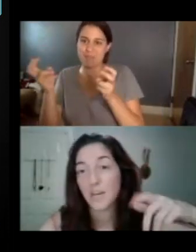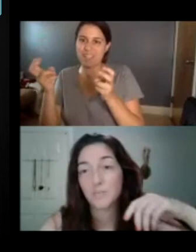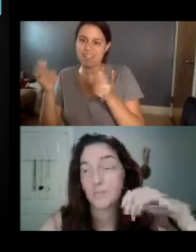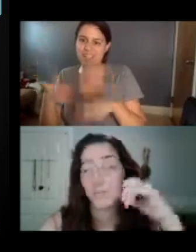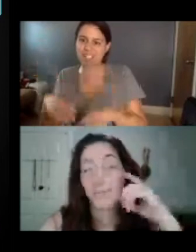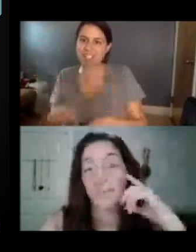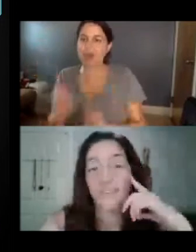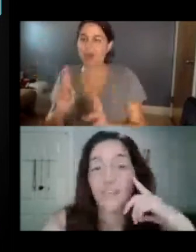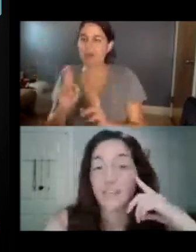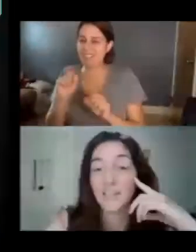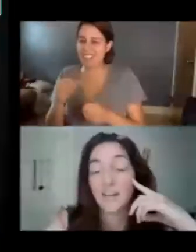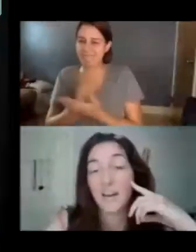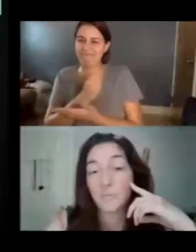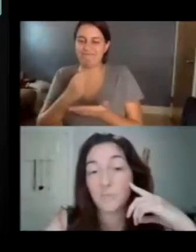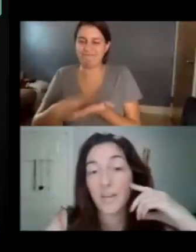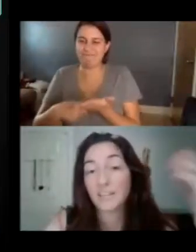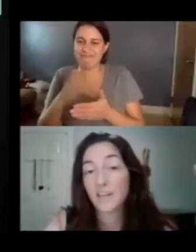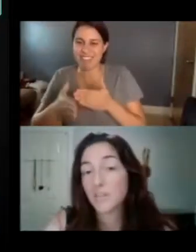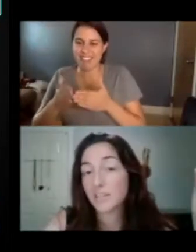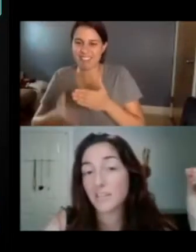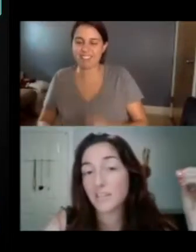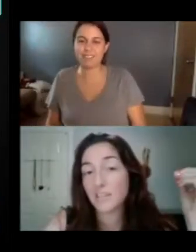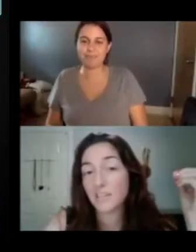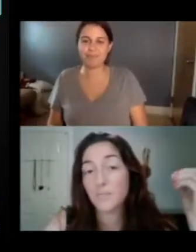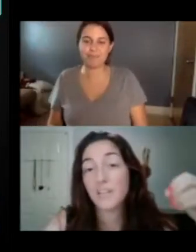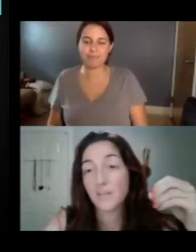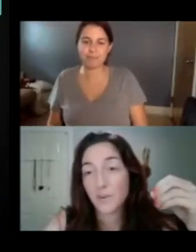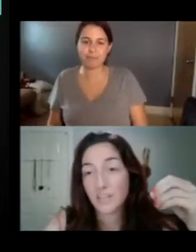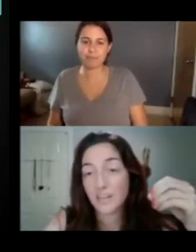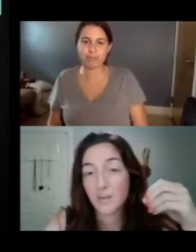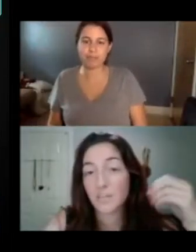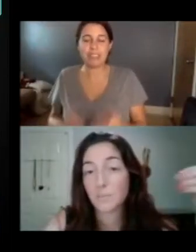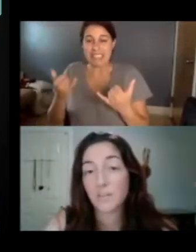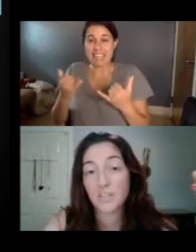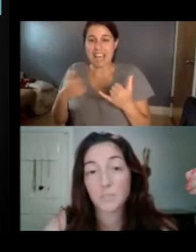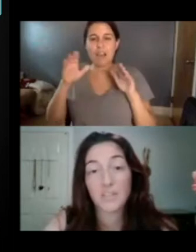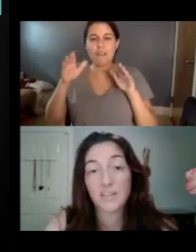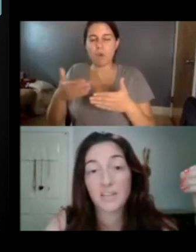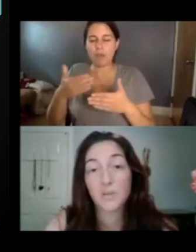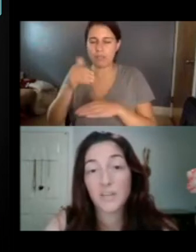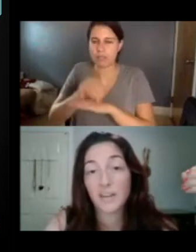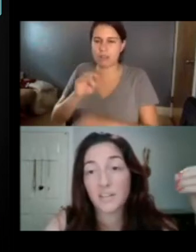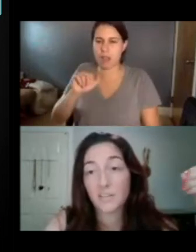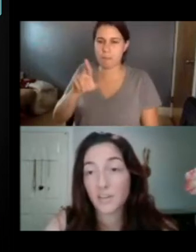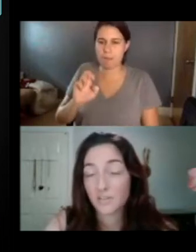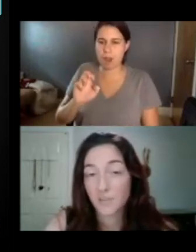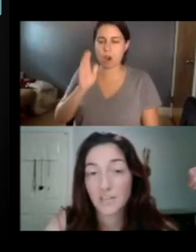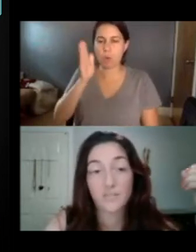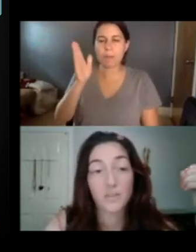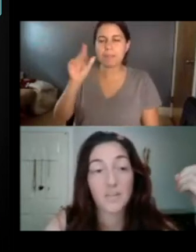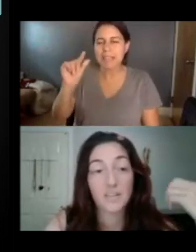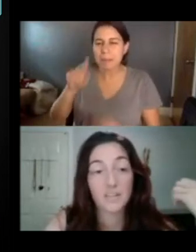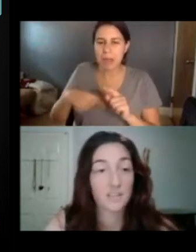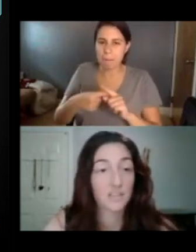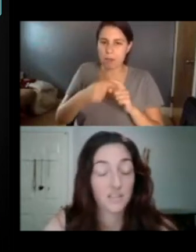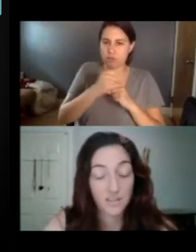I'll have some time to talk about it at the end. As said, I'm mainly going to focus on nightmares, but I'll just present a little bit on structure and function